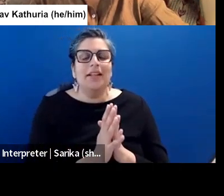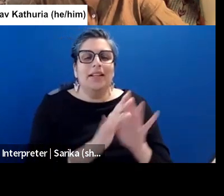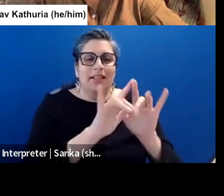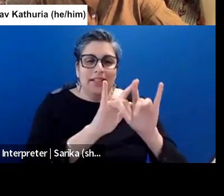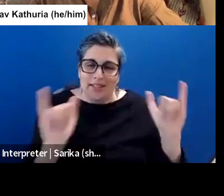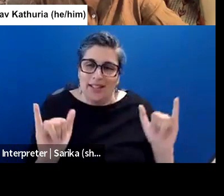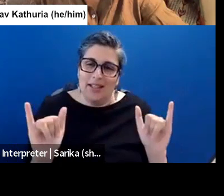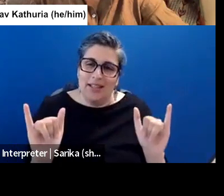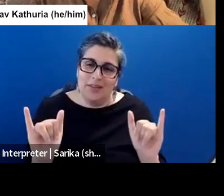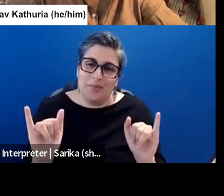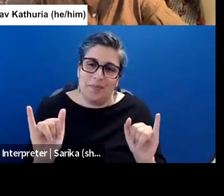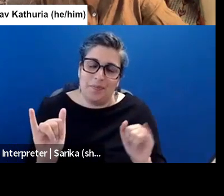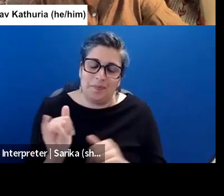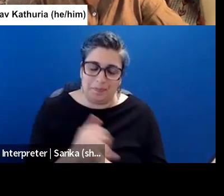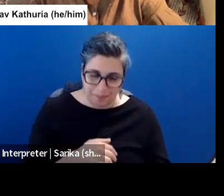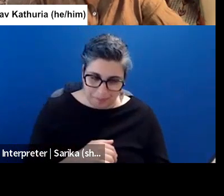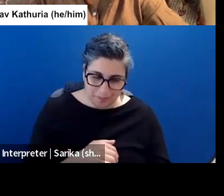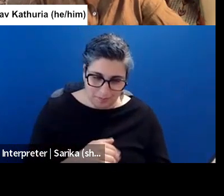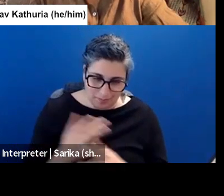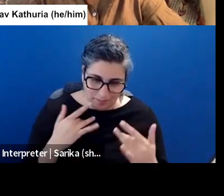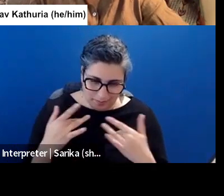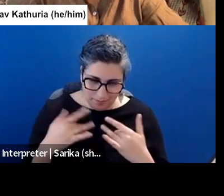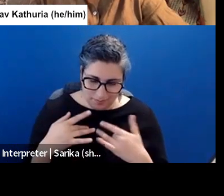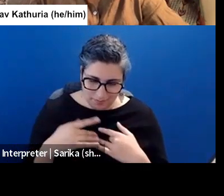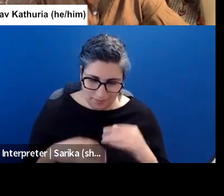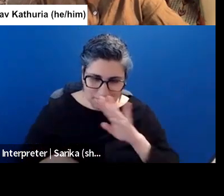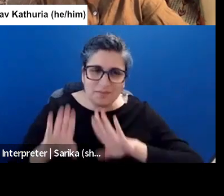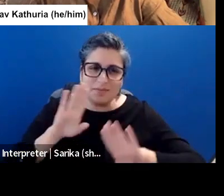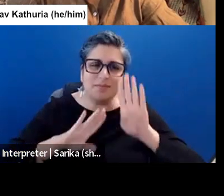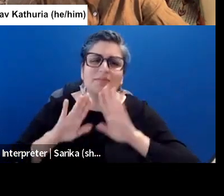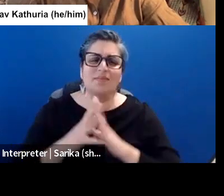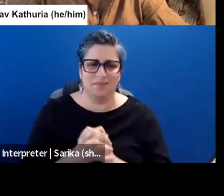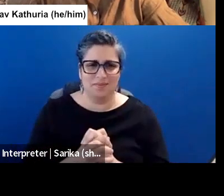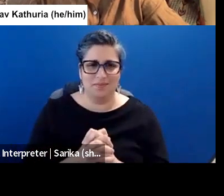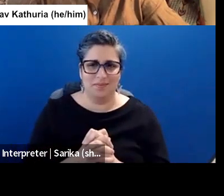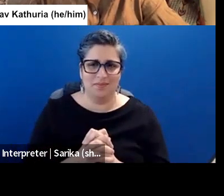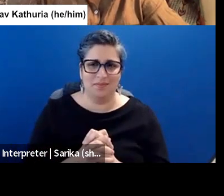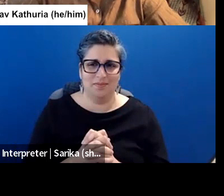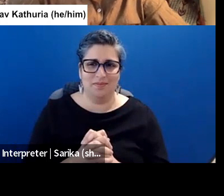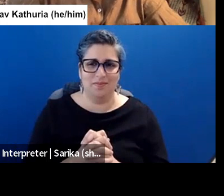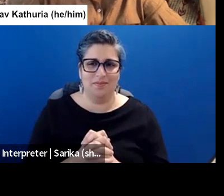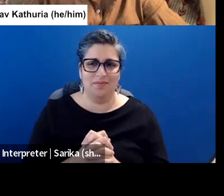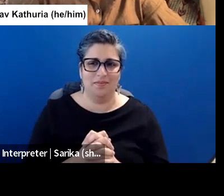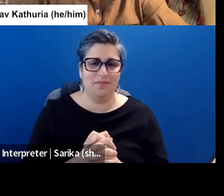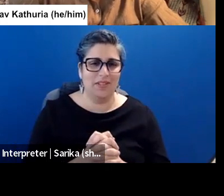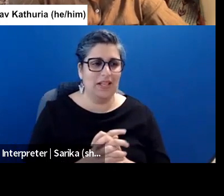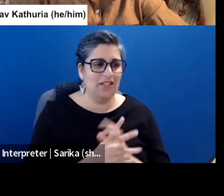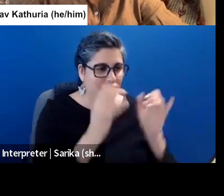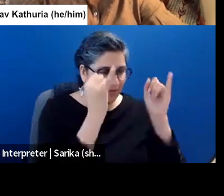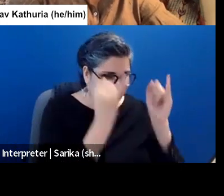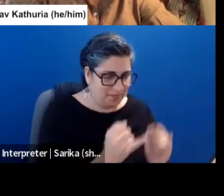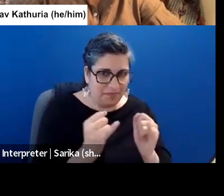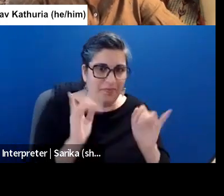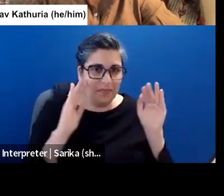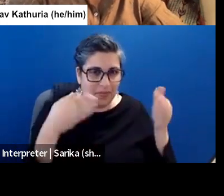But there's also something that's a little bit concerning or frustrating to me, that it ends up being very individualized focused. Like, are you